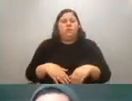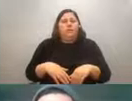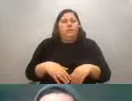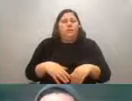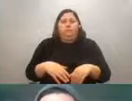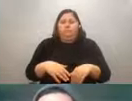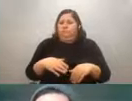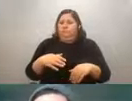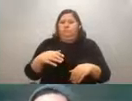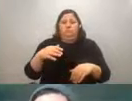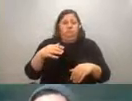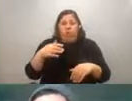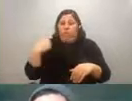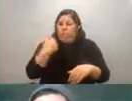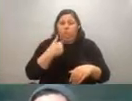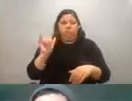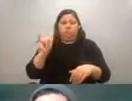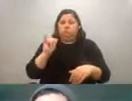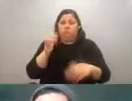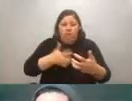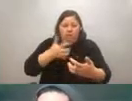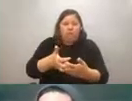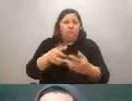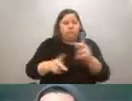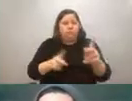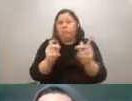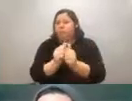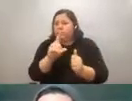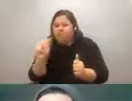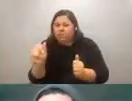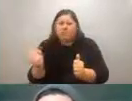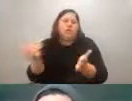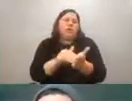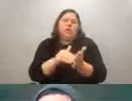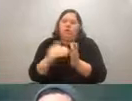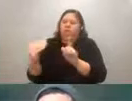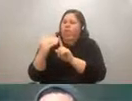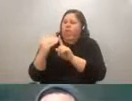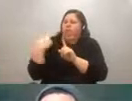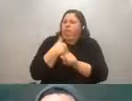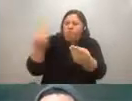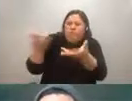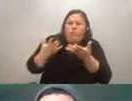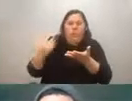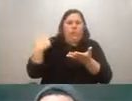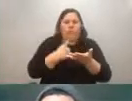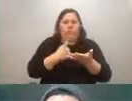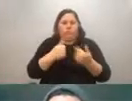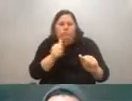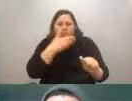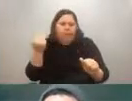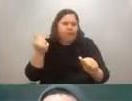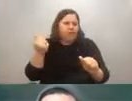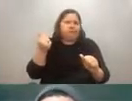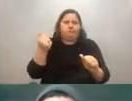process accommodations for people with disabilities um so again feel free to reach out to us and we'll do our best to um